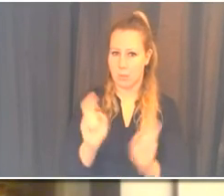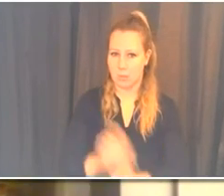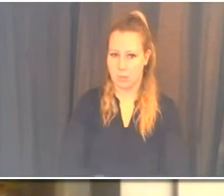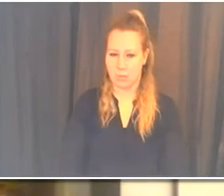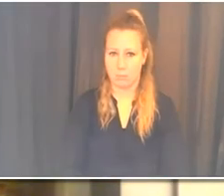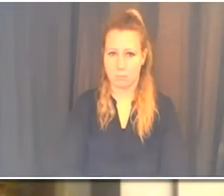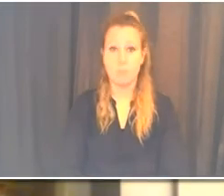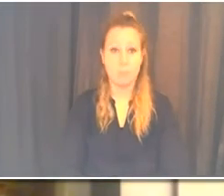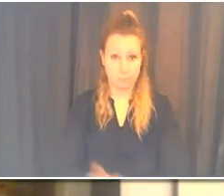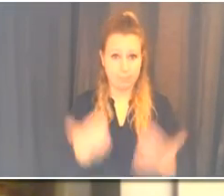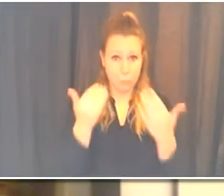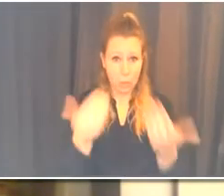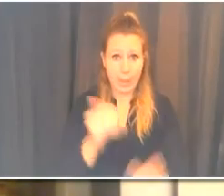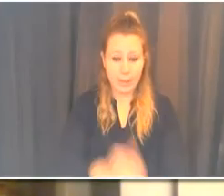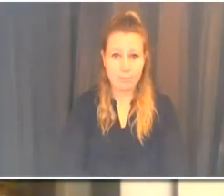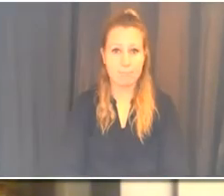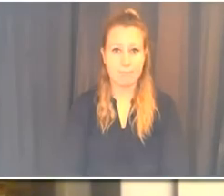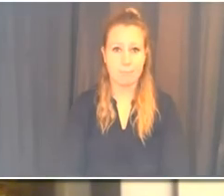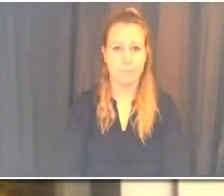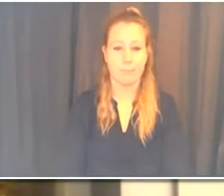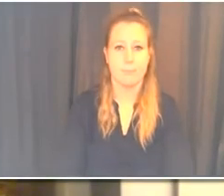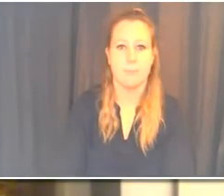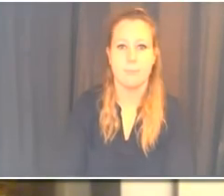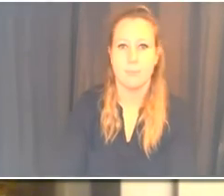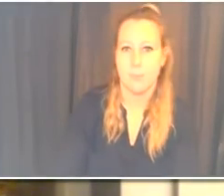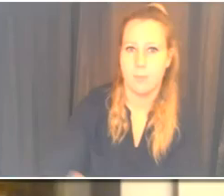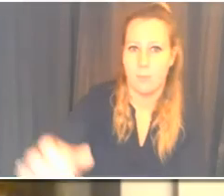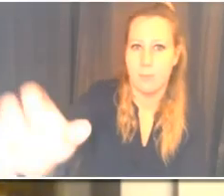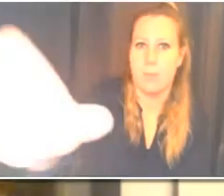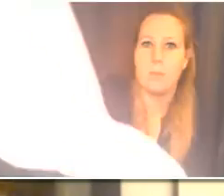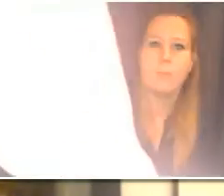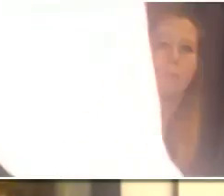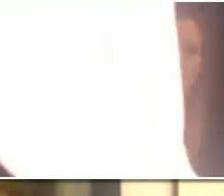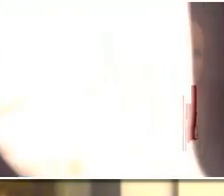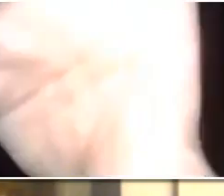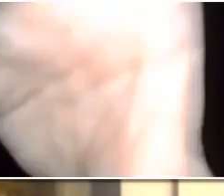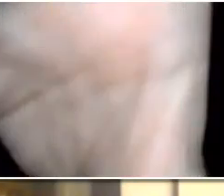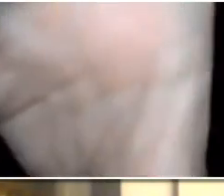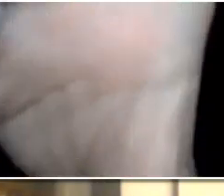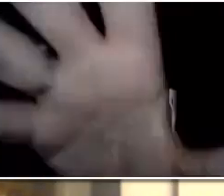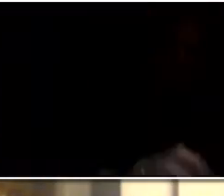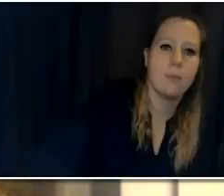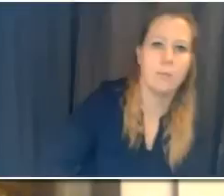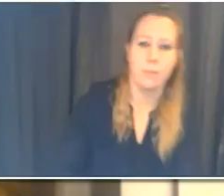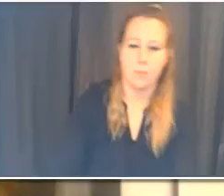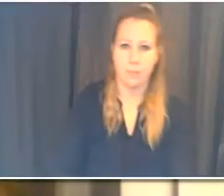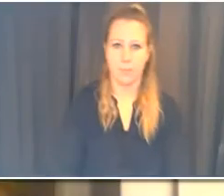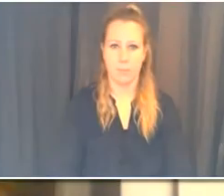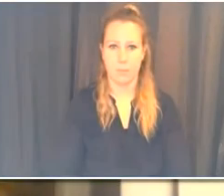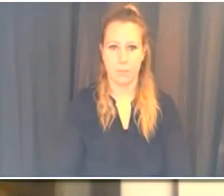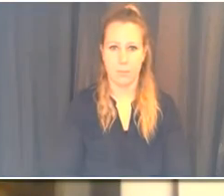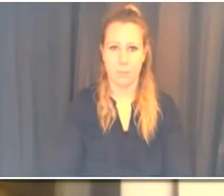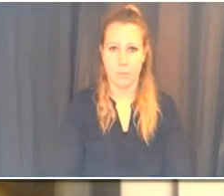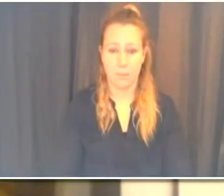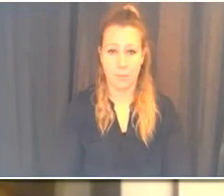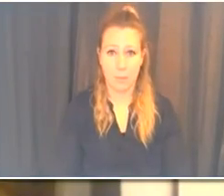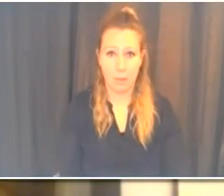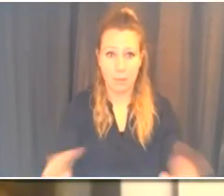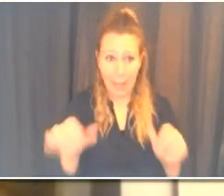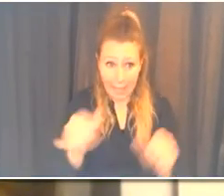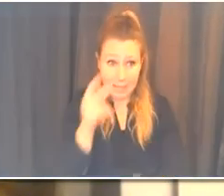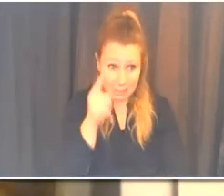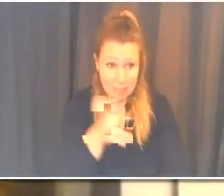reminder when you registered you had an opportunity to upload testimony you can also email it to testimony council.nyc.gov